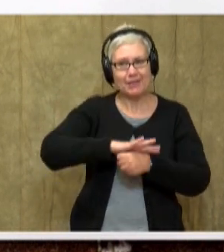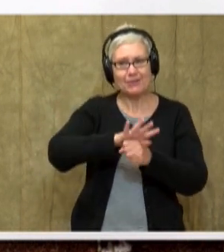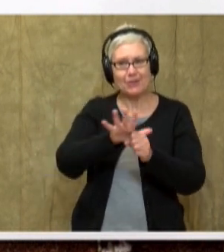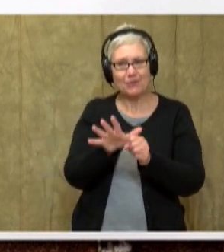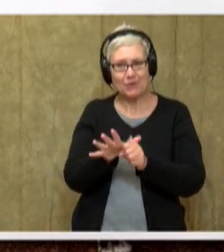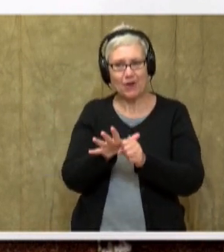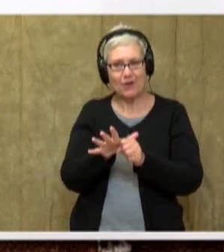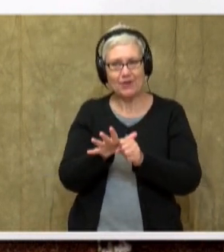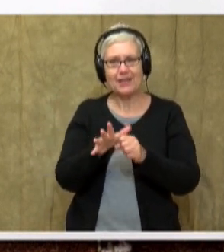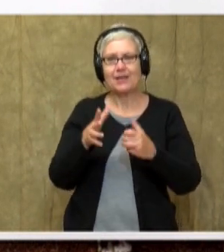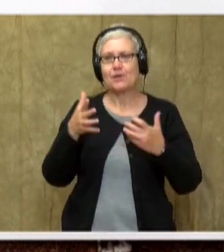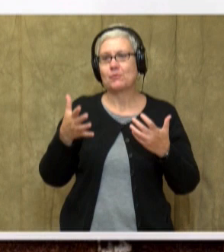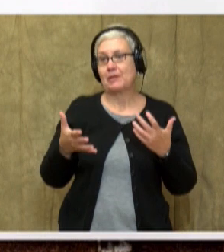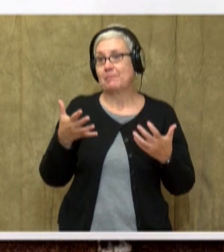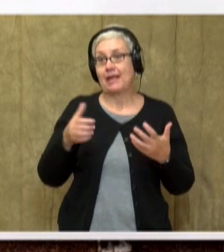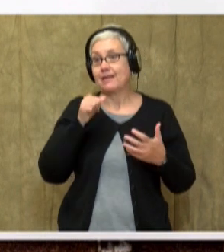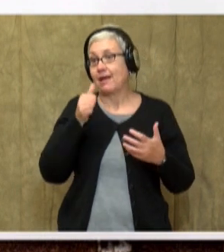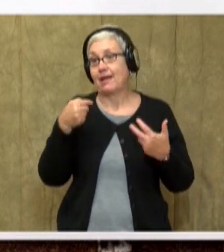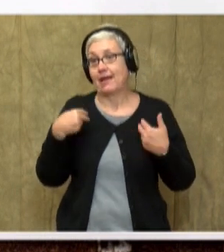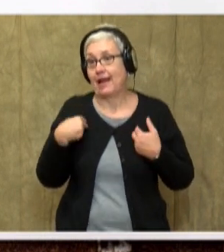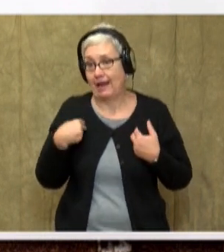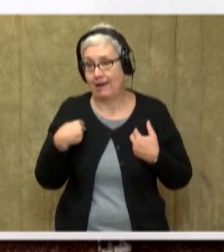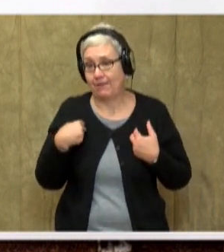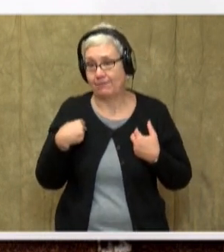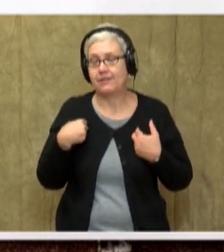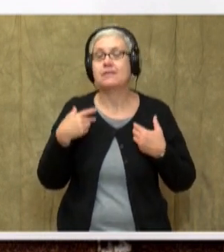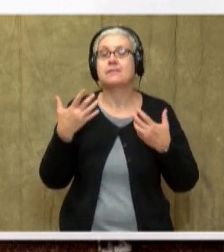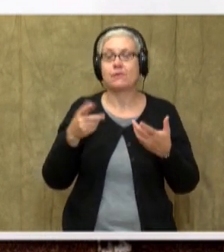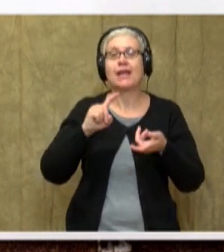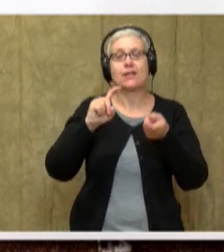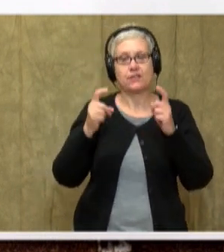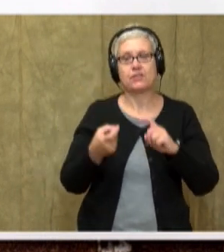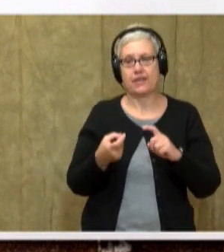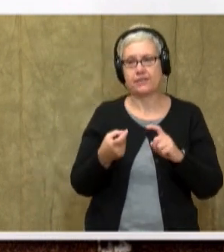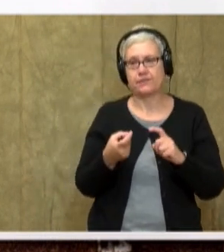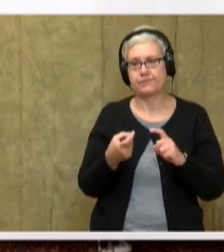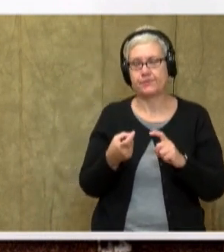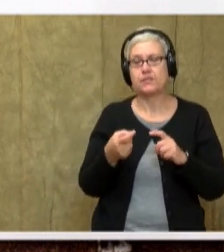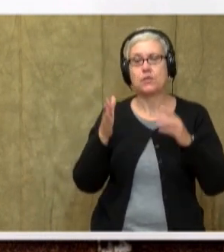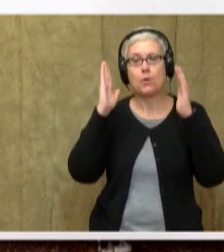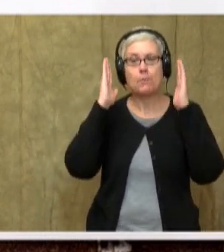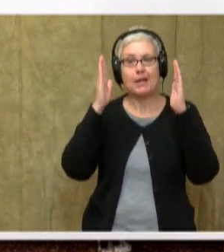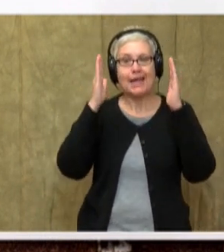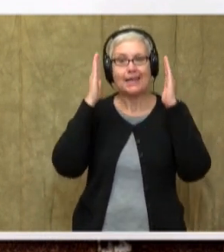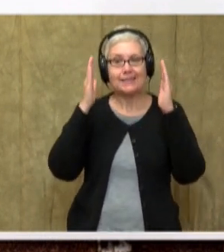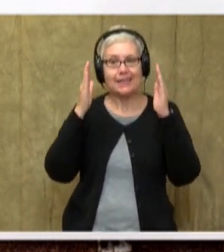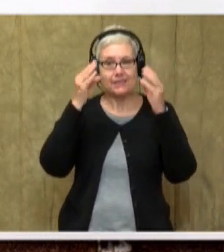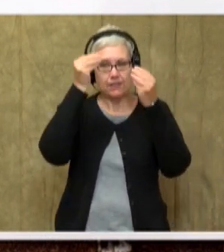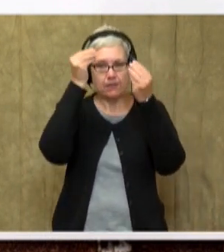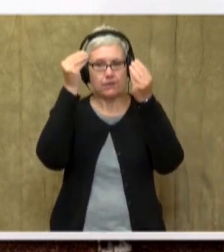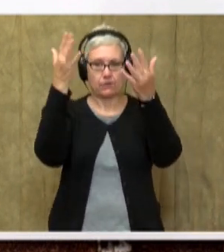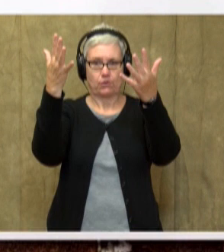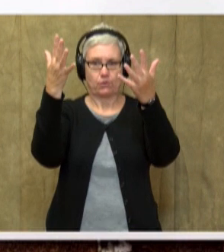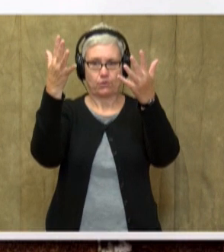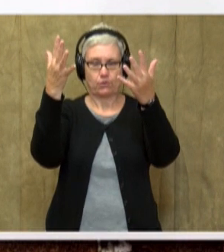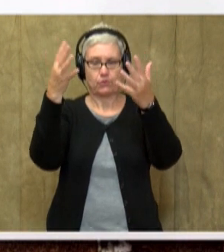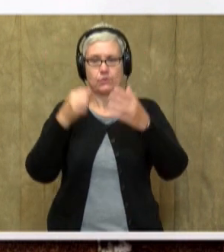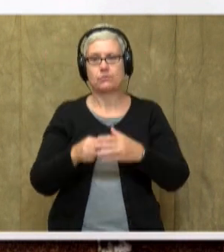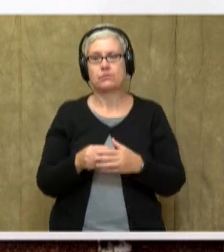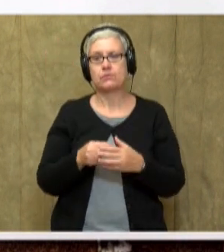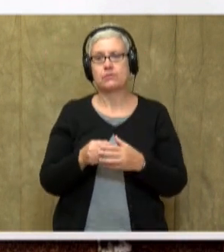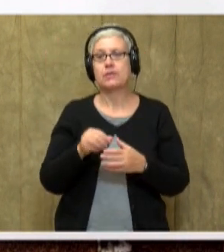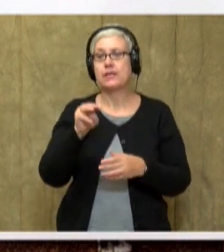that we have going on right now, that could change very much so. So you'll have to pay attention to the news, pay attention to